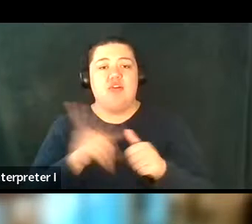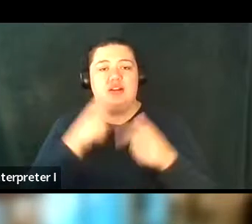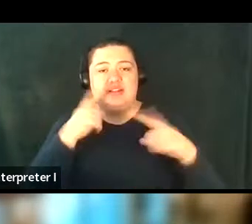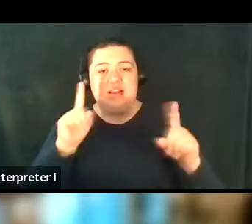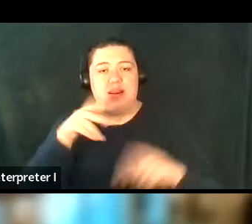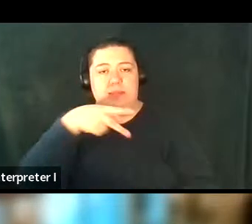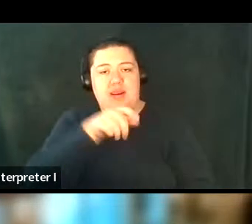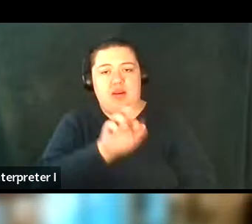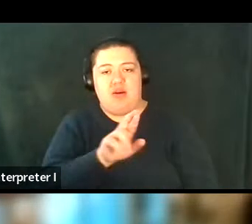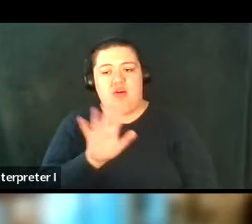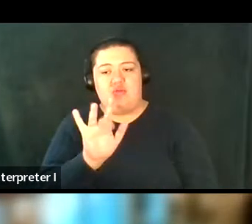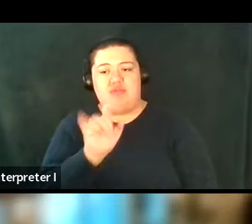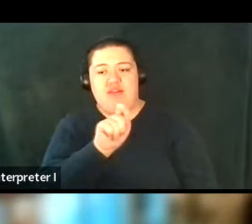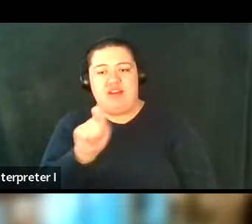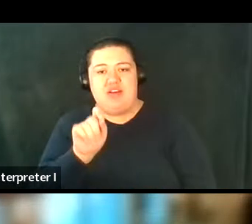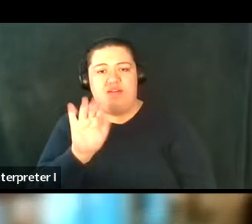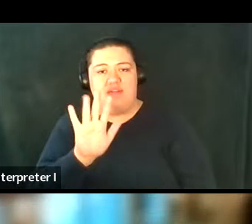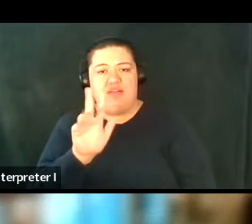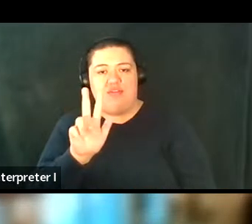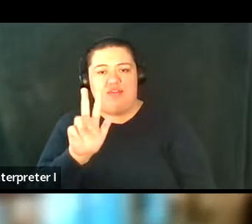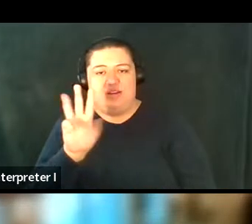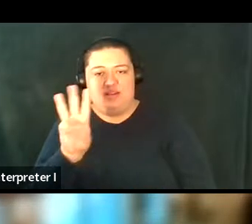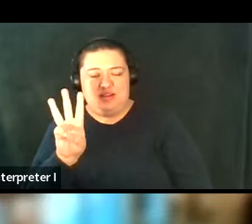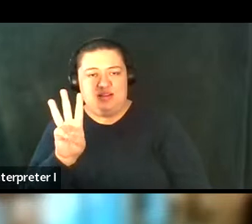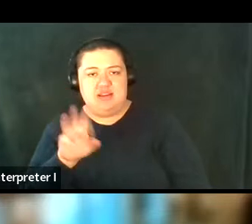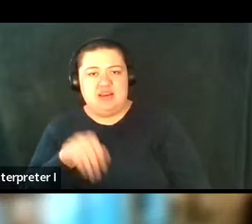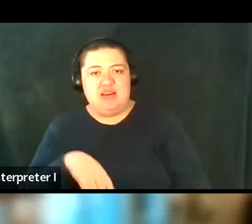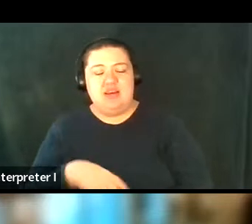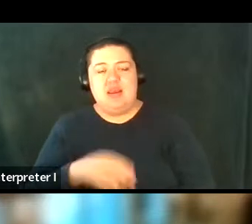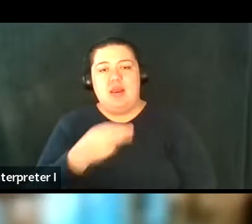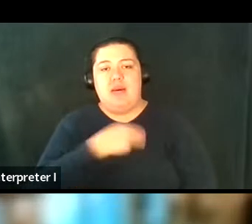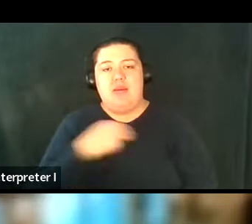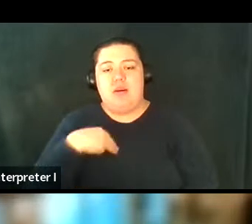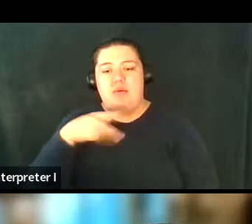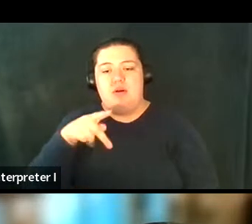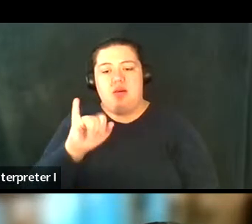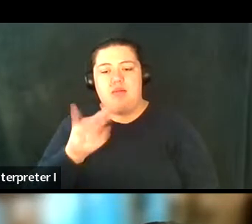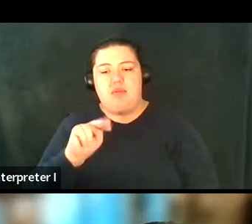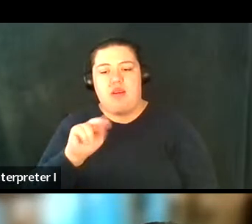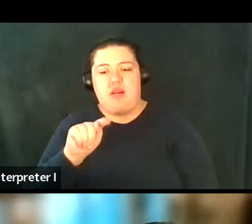PR 25-536. Councilmember Pinto.